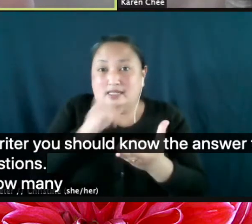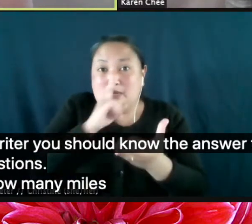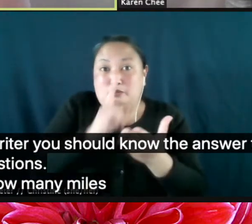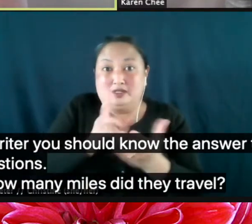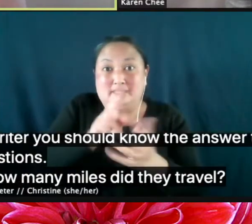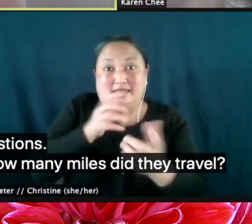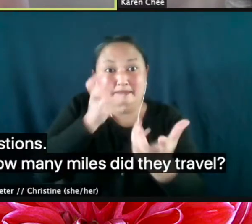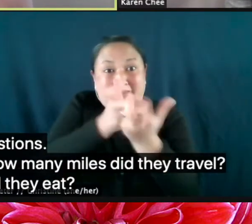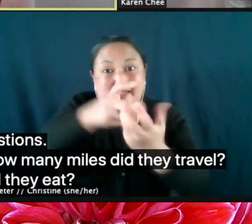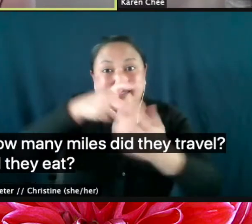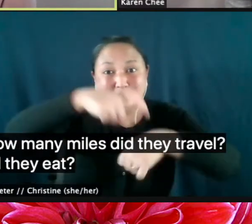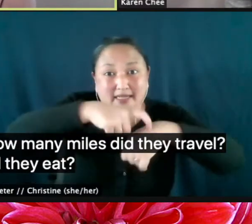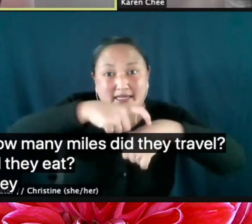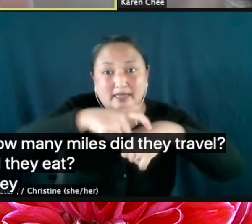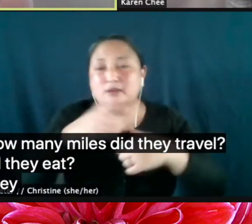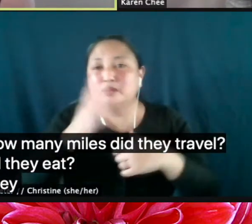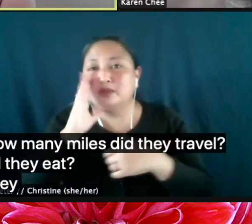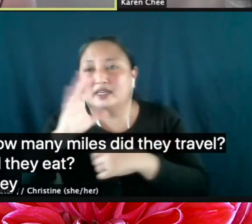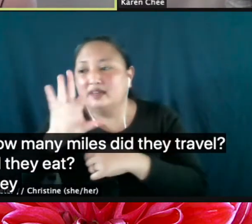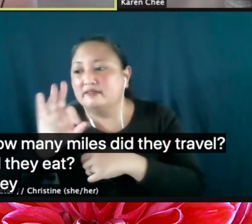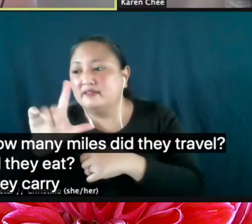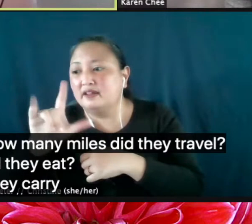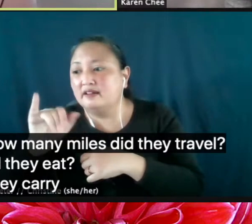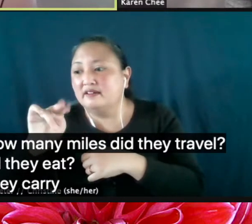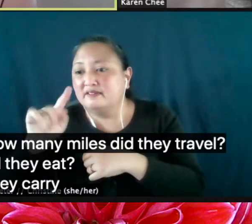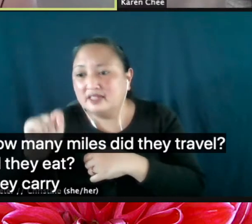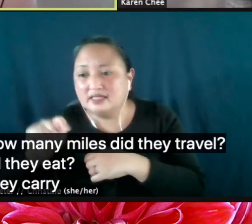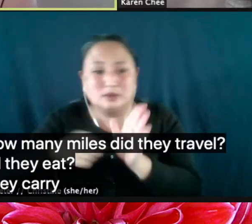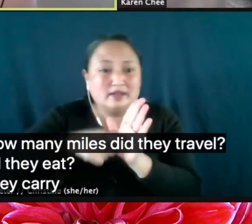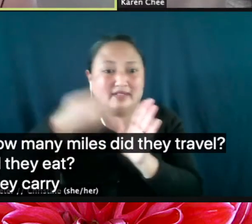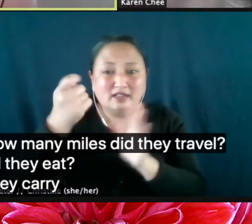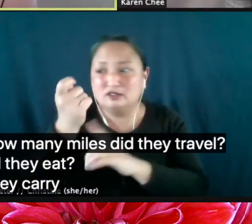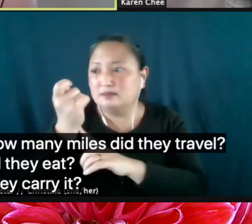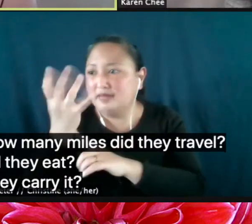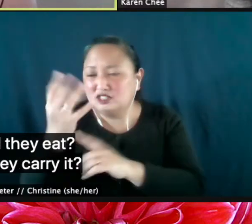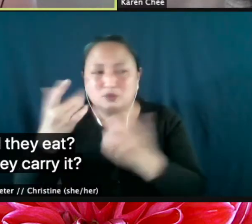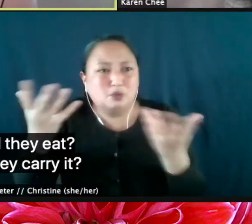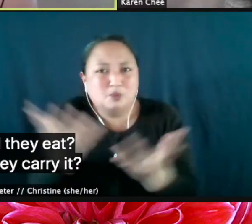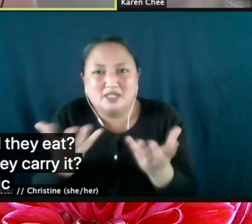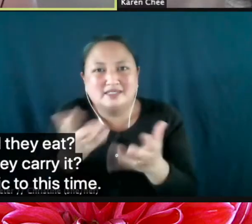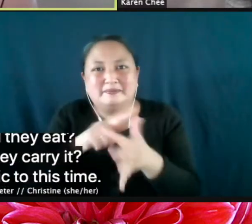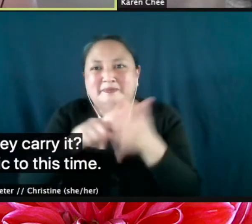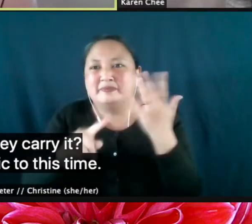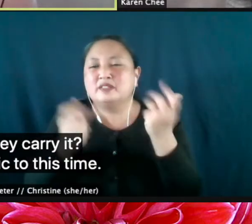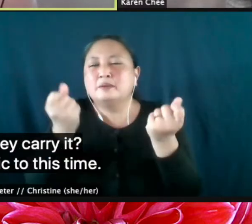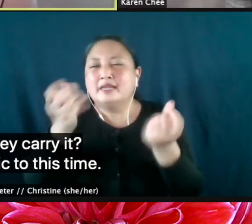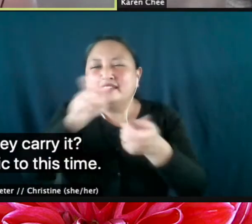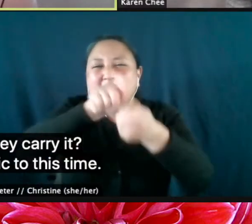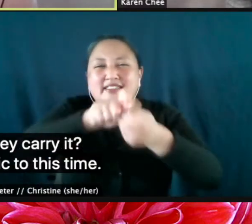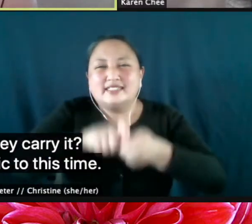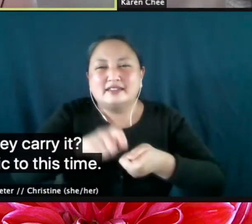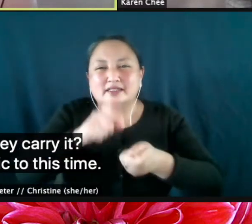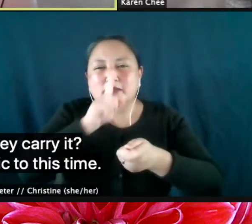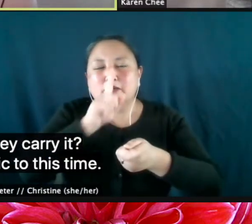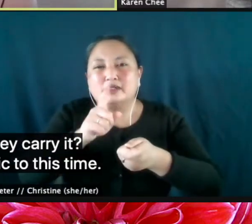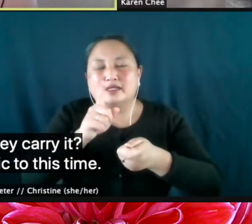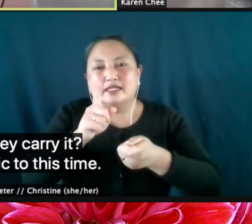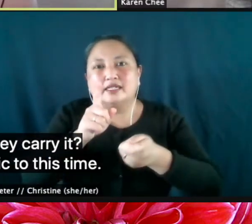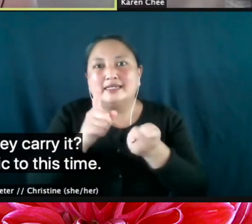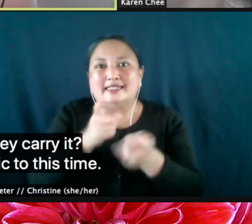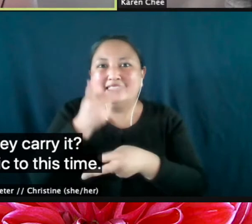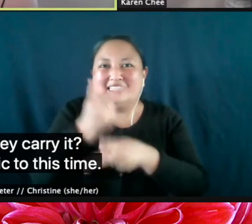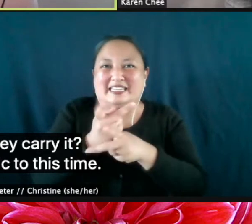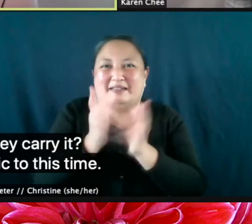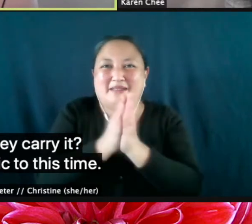should be like flint or a lighter or whatever? And so there are lots and lots of those details that keep the book honest, most of